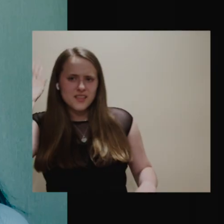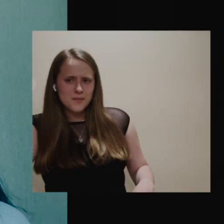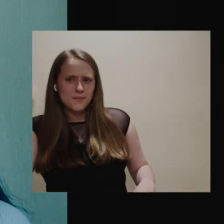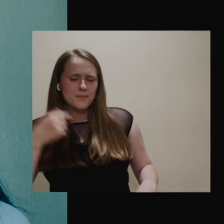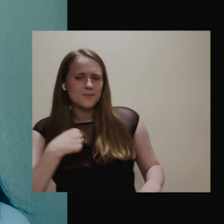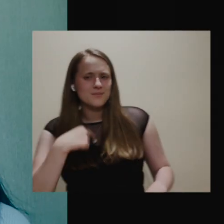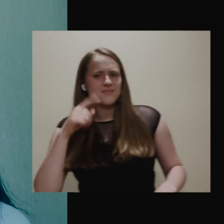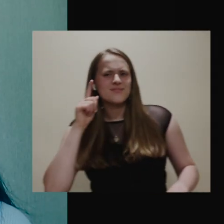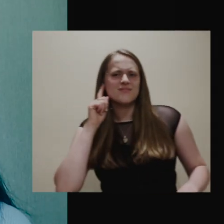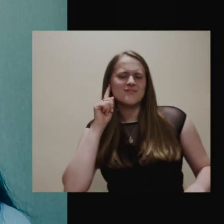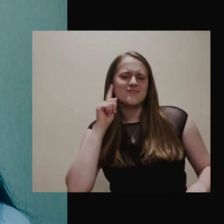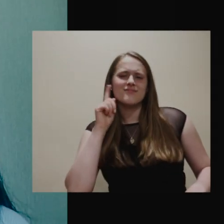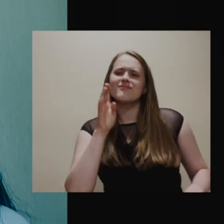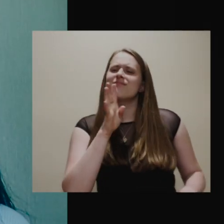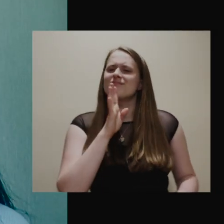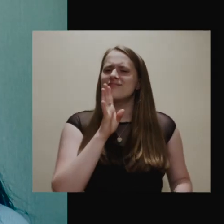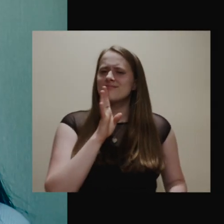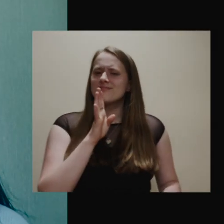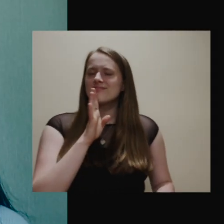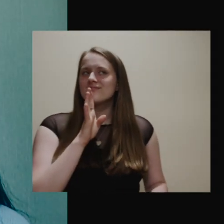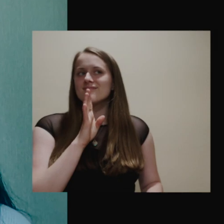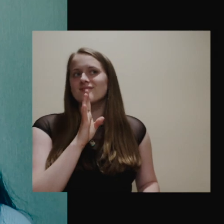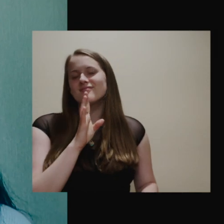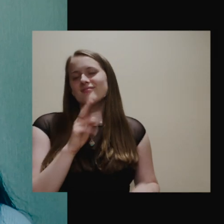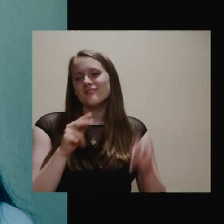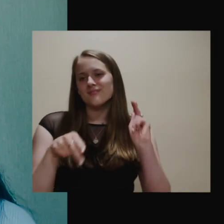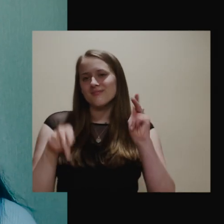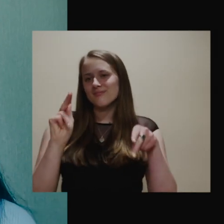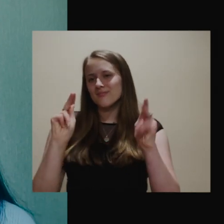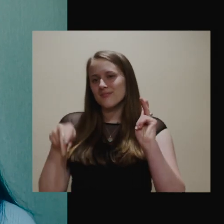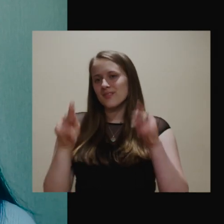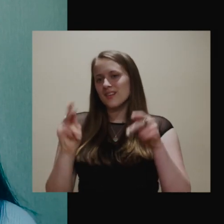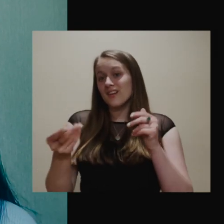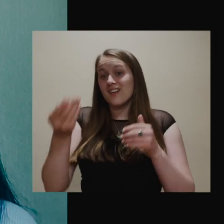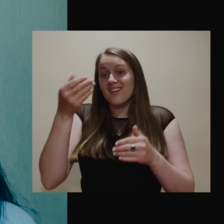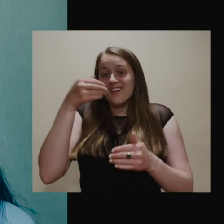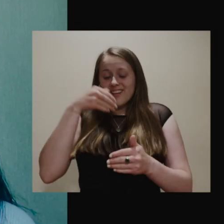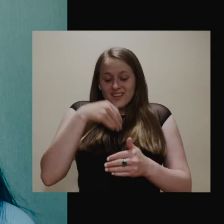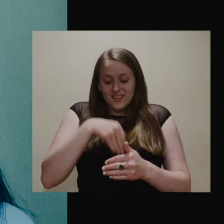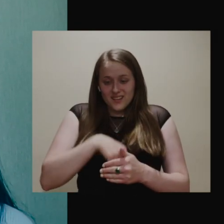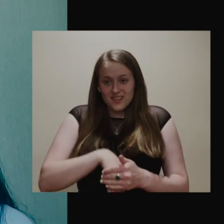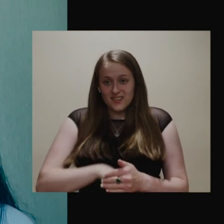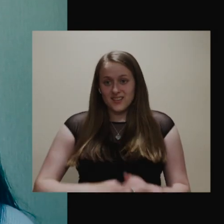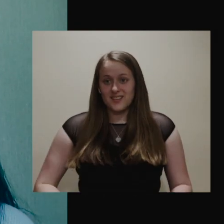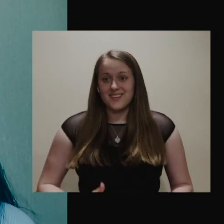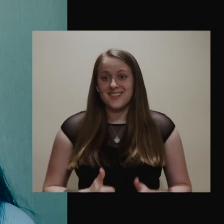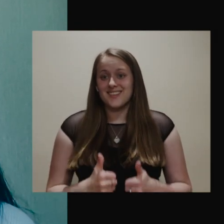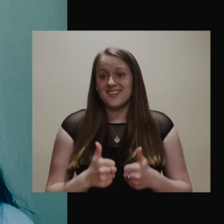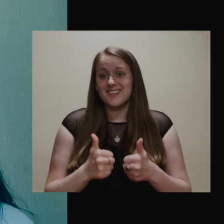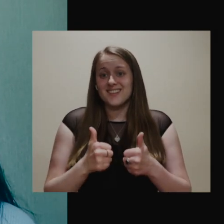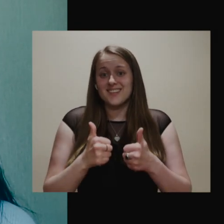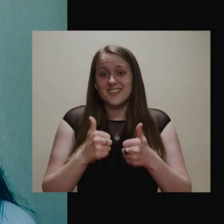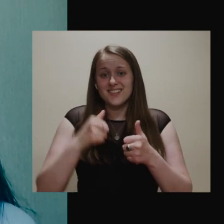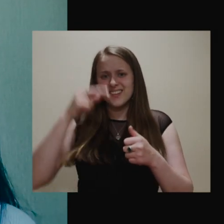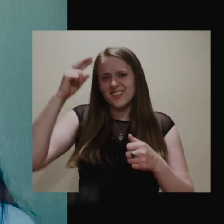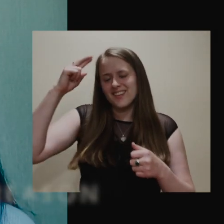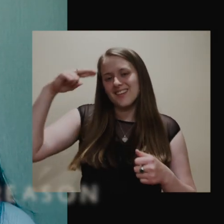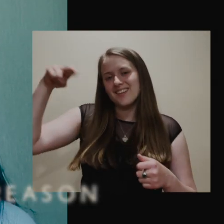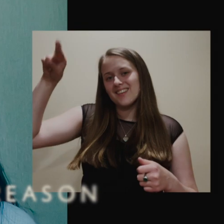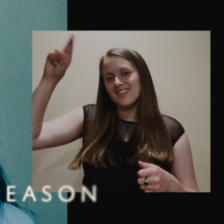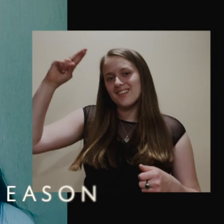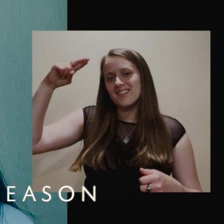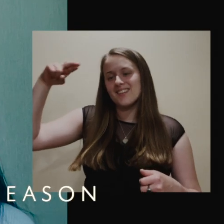I've heard it said That people come into her lives